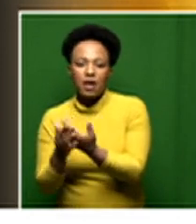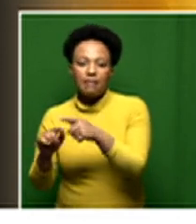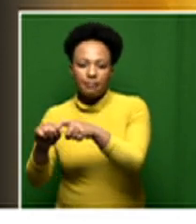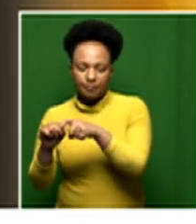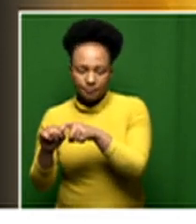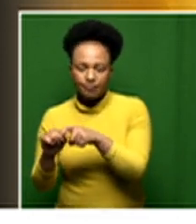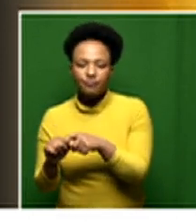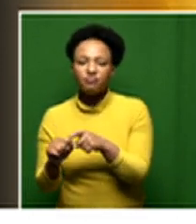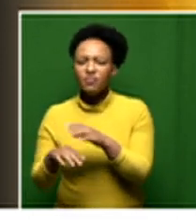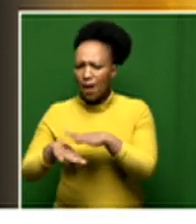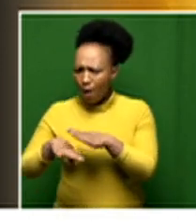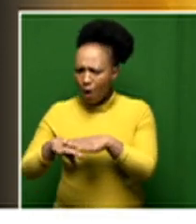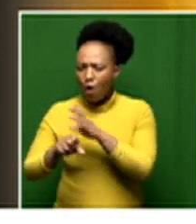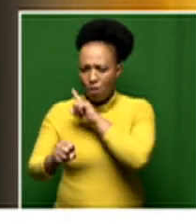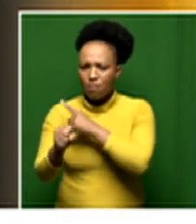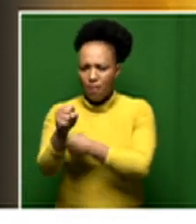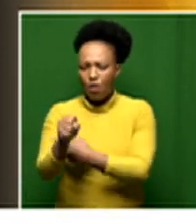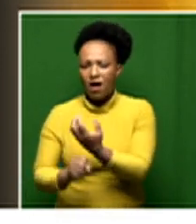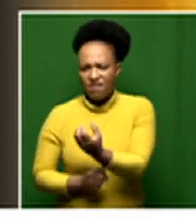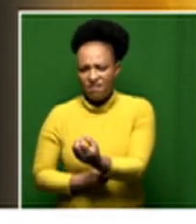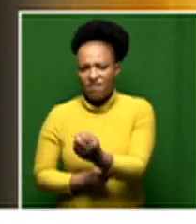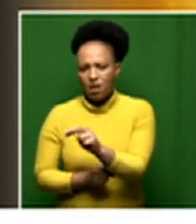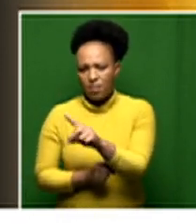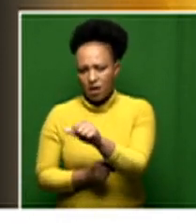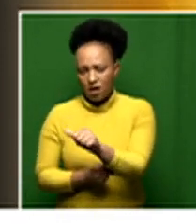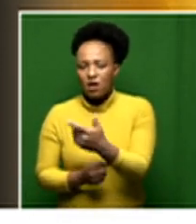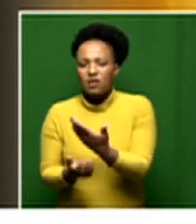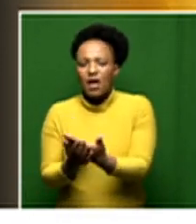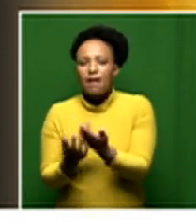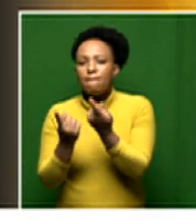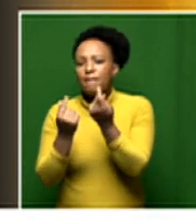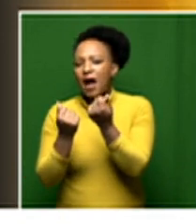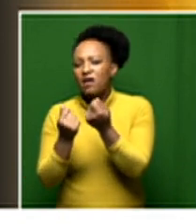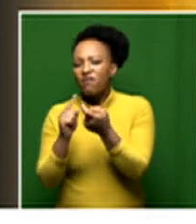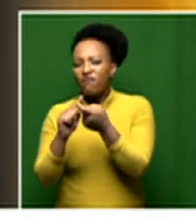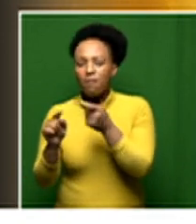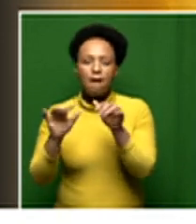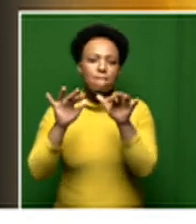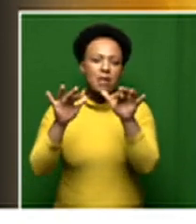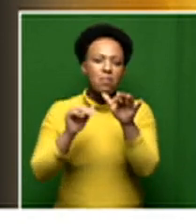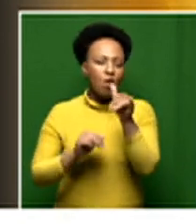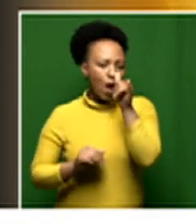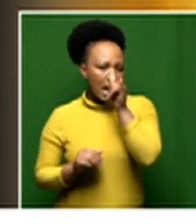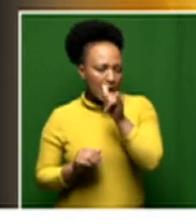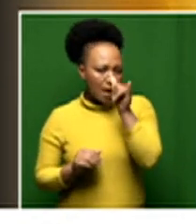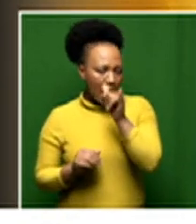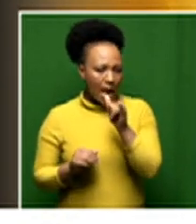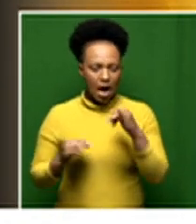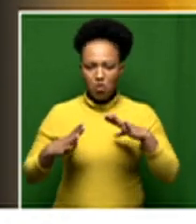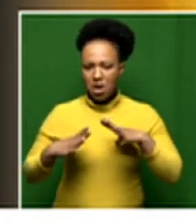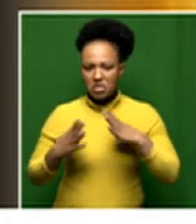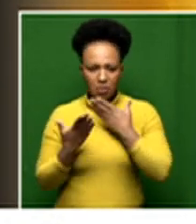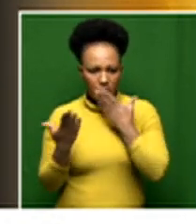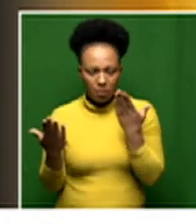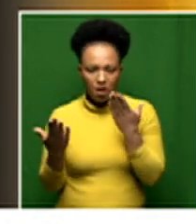has wider powers. It can recover monies from people. You know, many criminals are not that rich because they